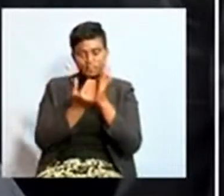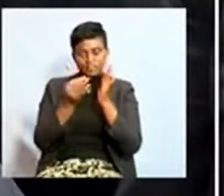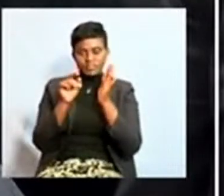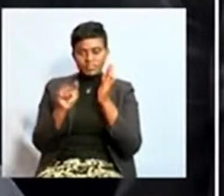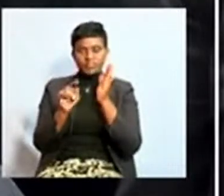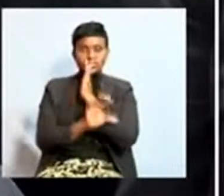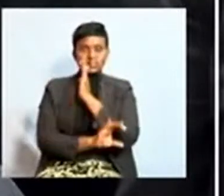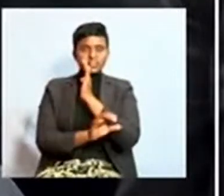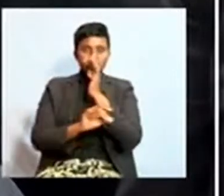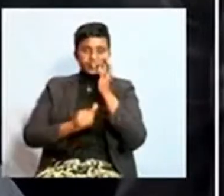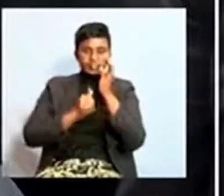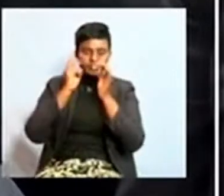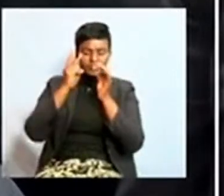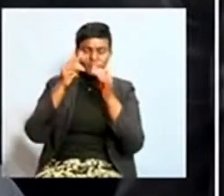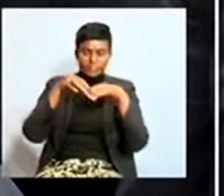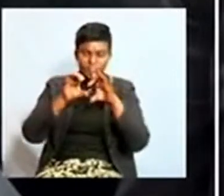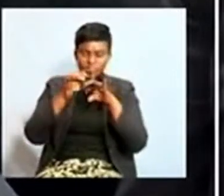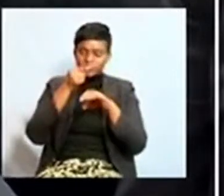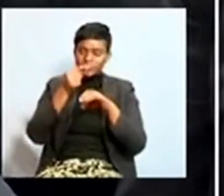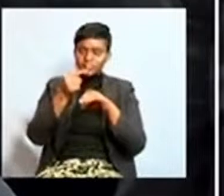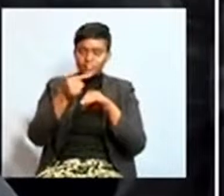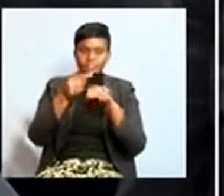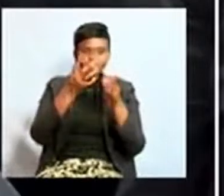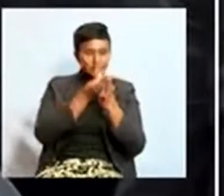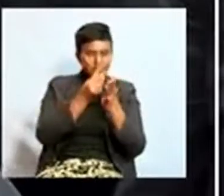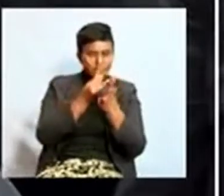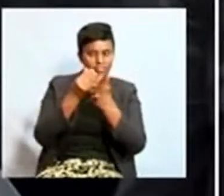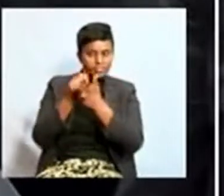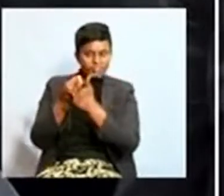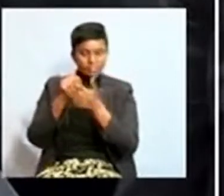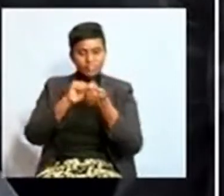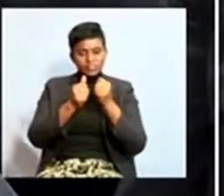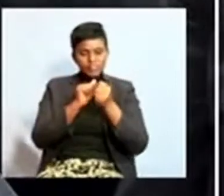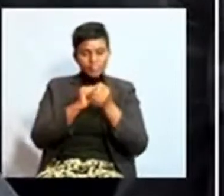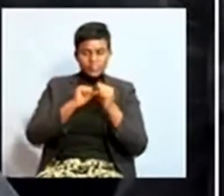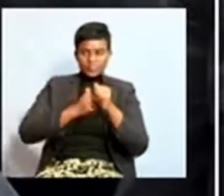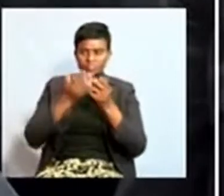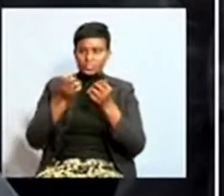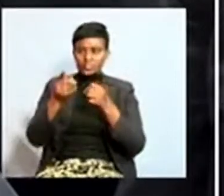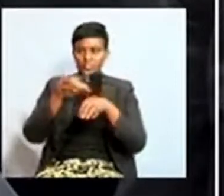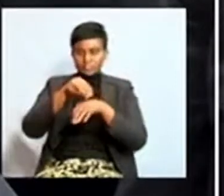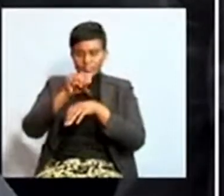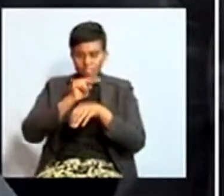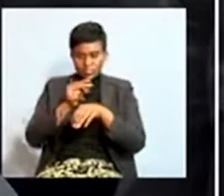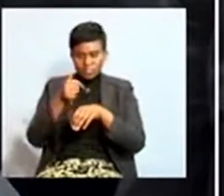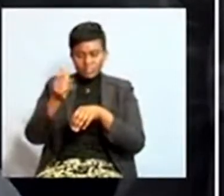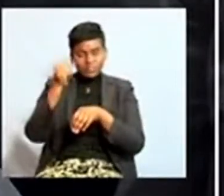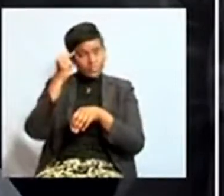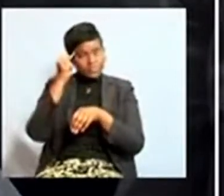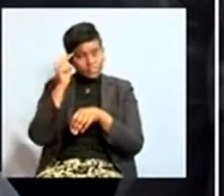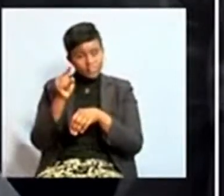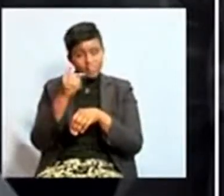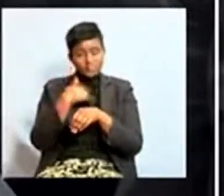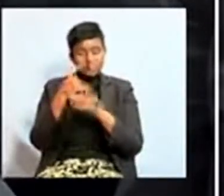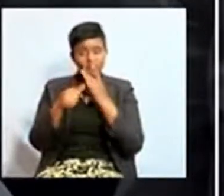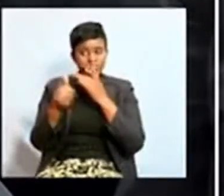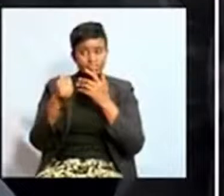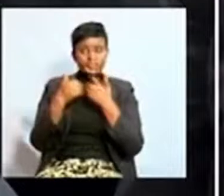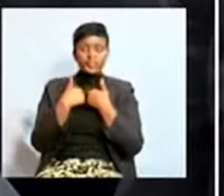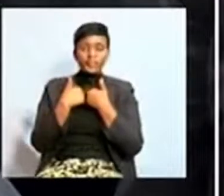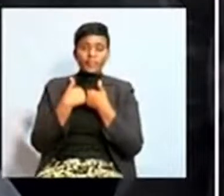shall continue saying financial constraints. So we wanted you to guide us. Do you think whatever it